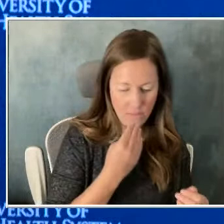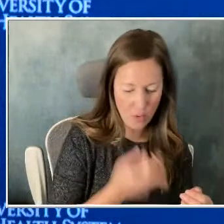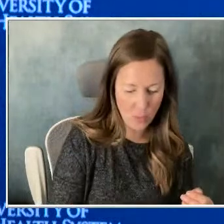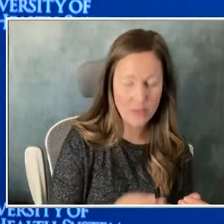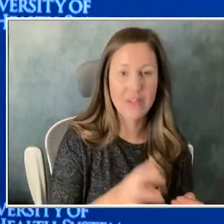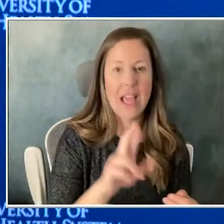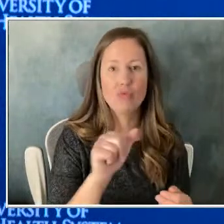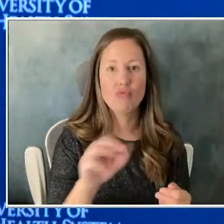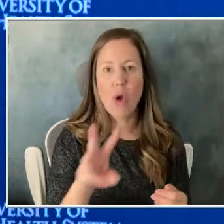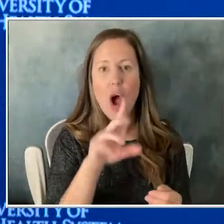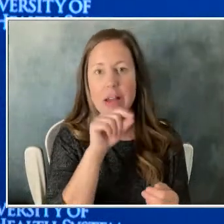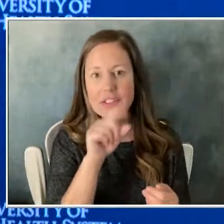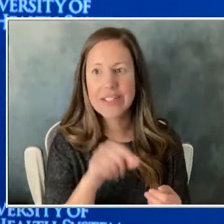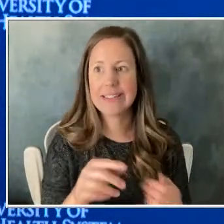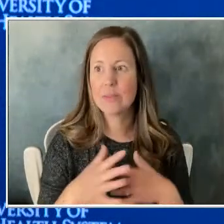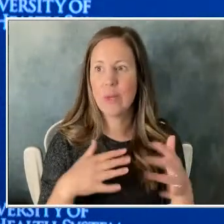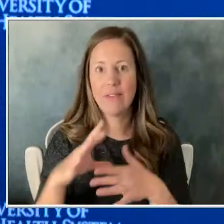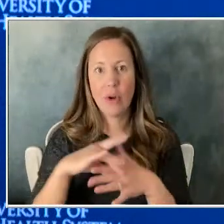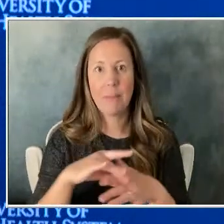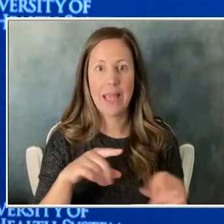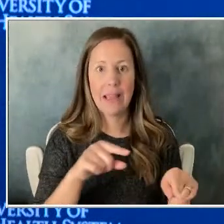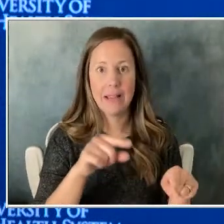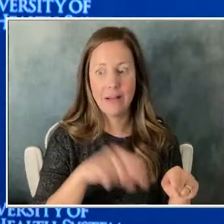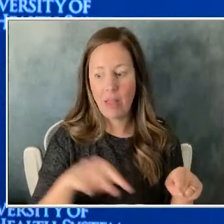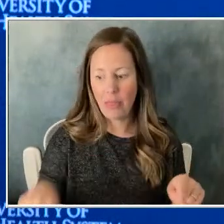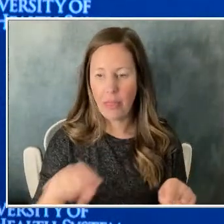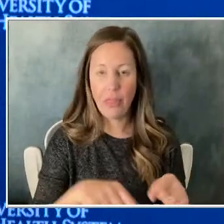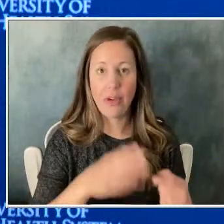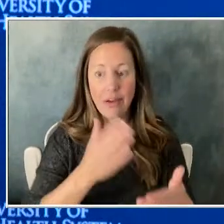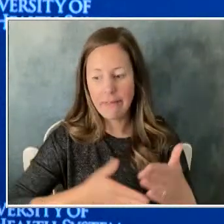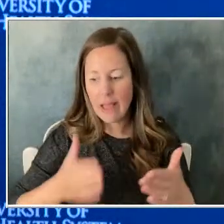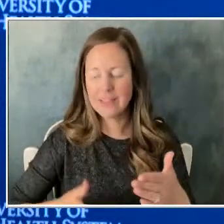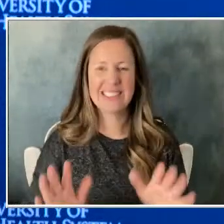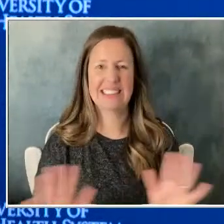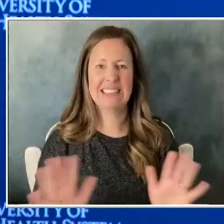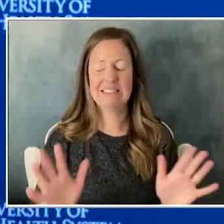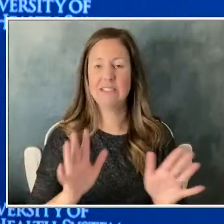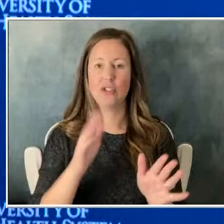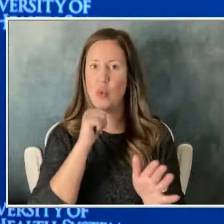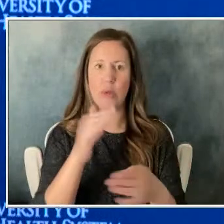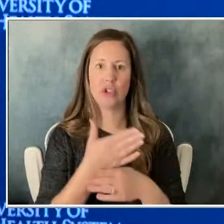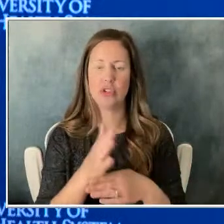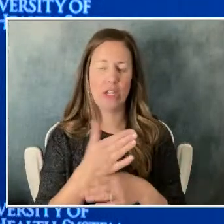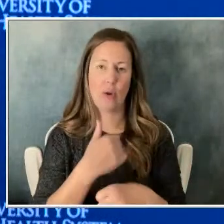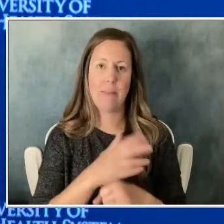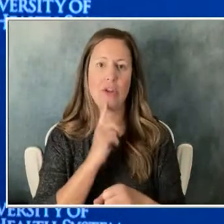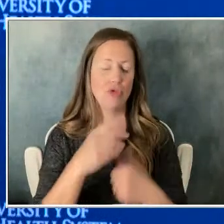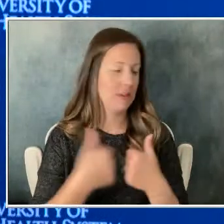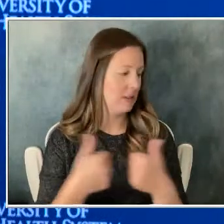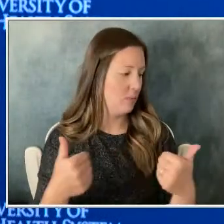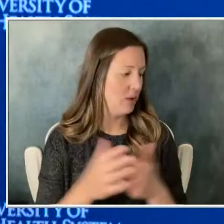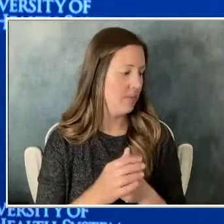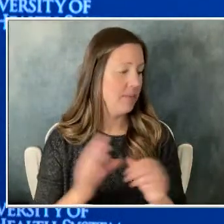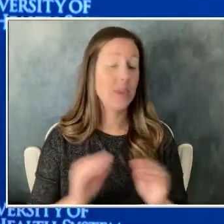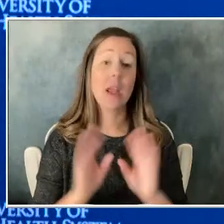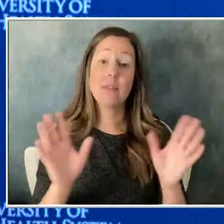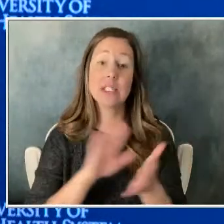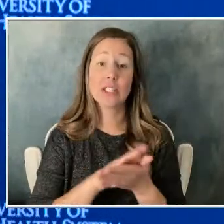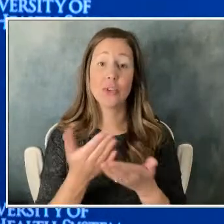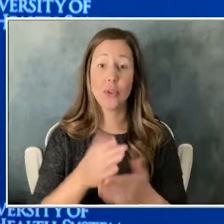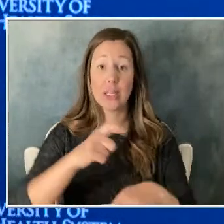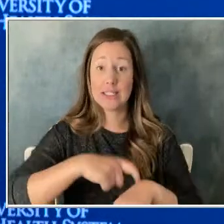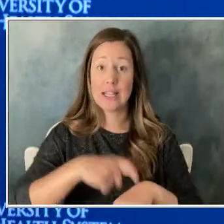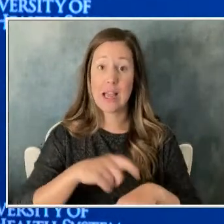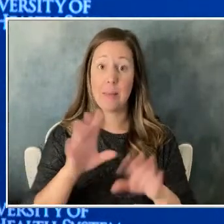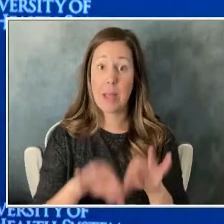to another, say vegetables, and cutting those. So that's very important, is the food prep. Obviously the cooking time is extremely important, making sure